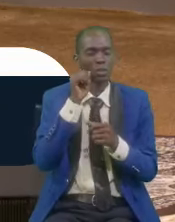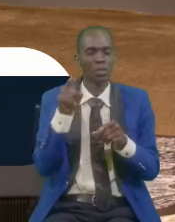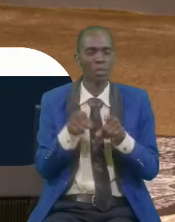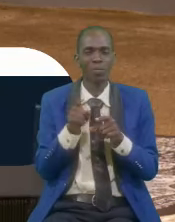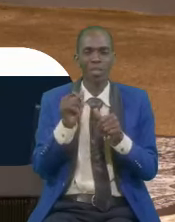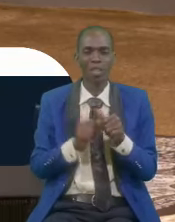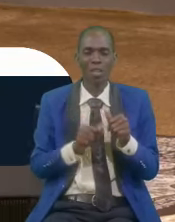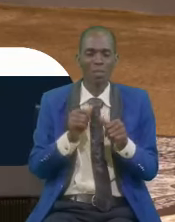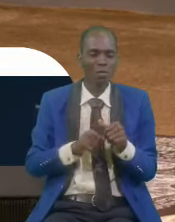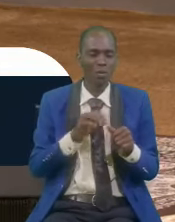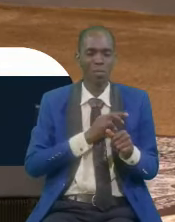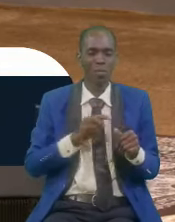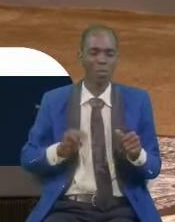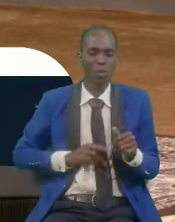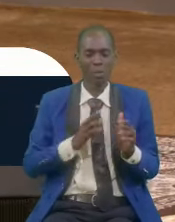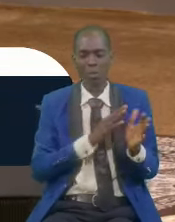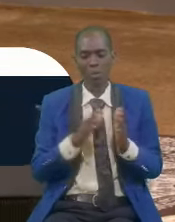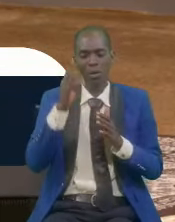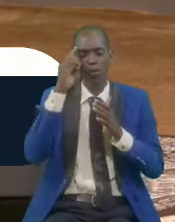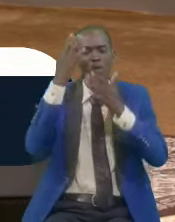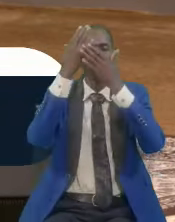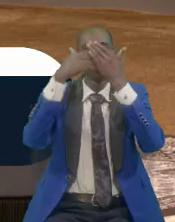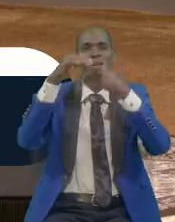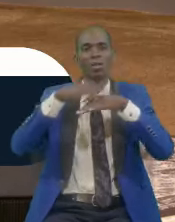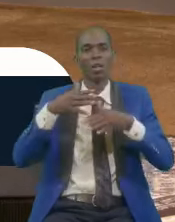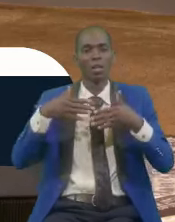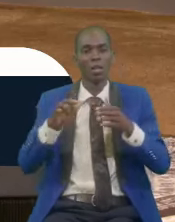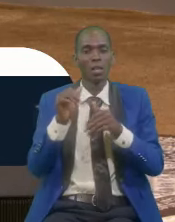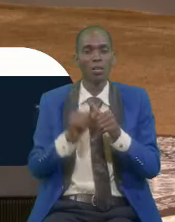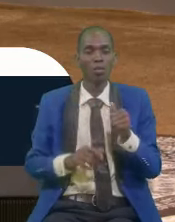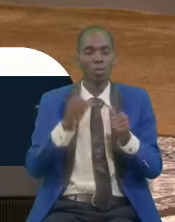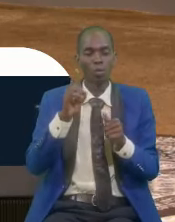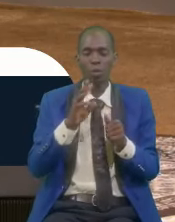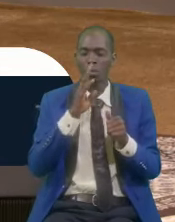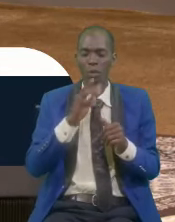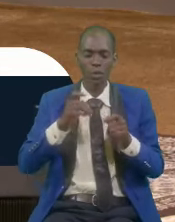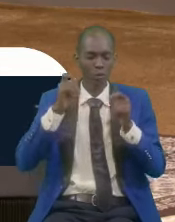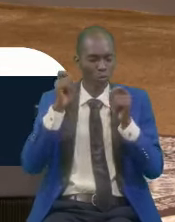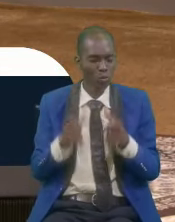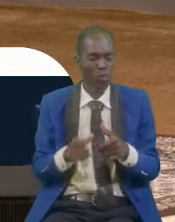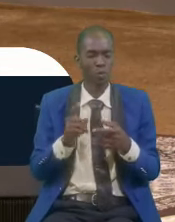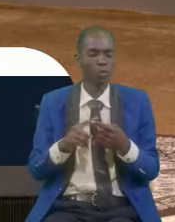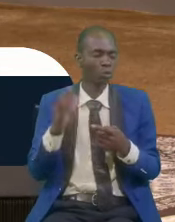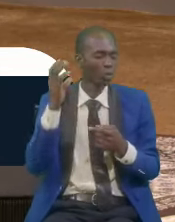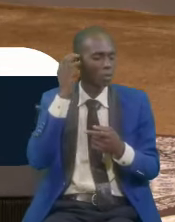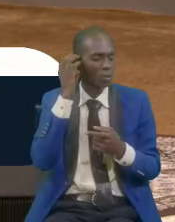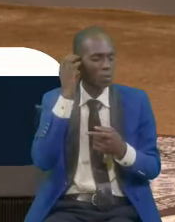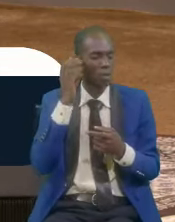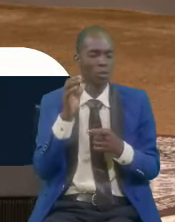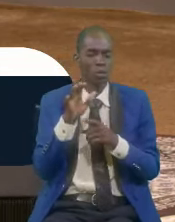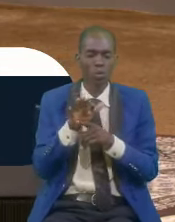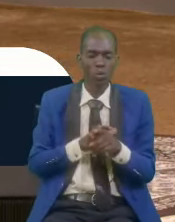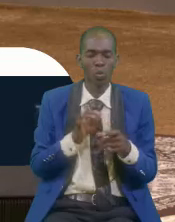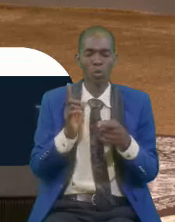every candidate for heaven, let every man be sweet to hear, slow to